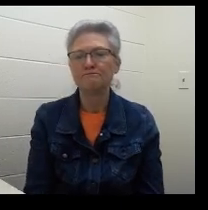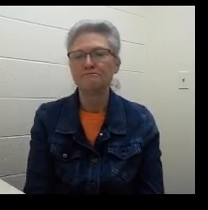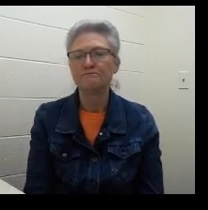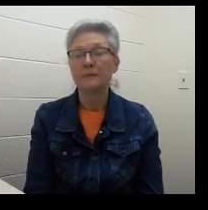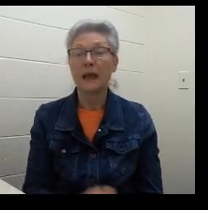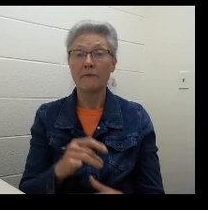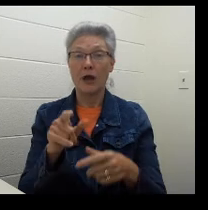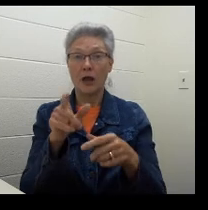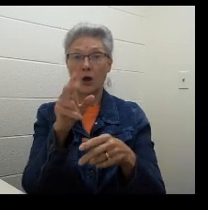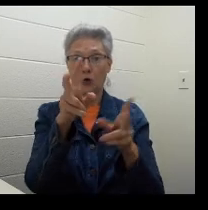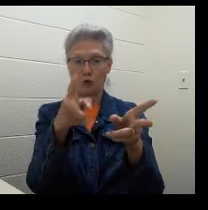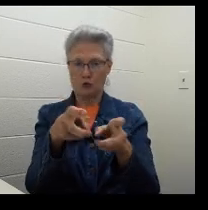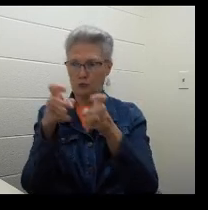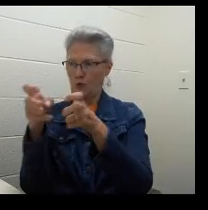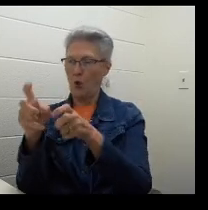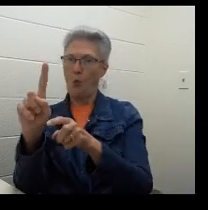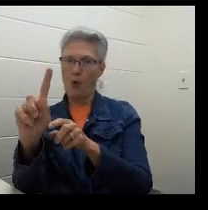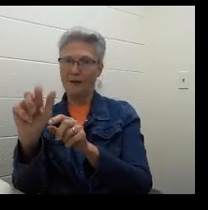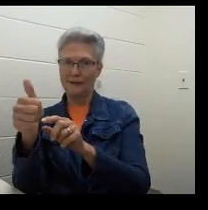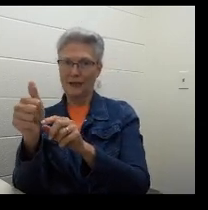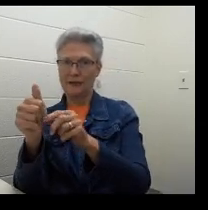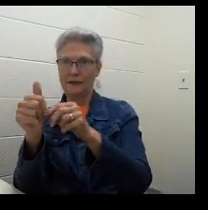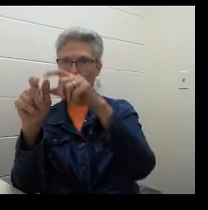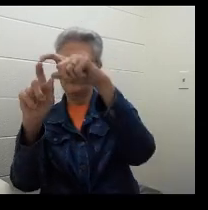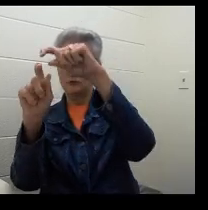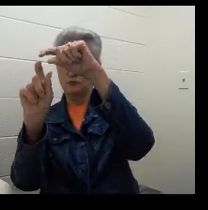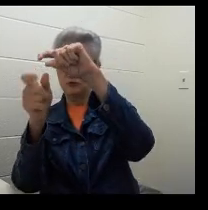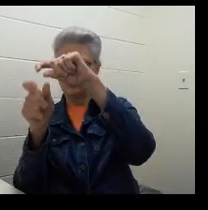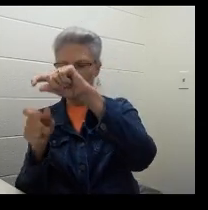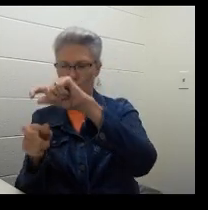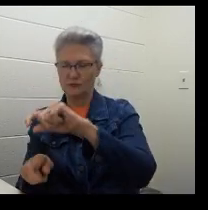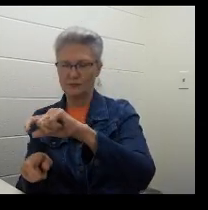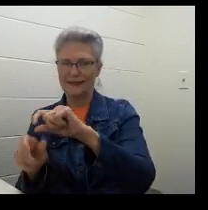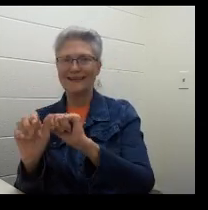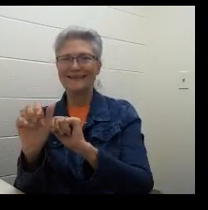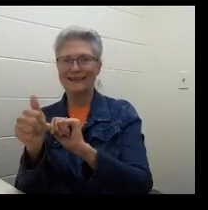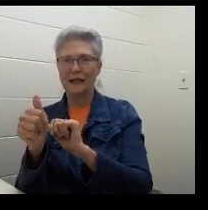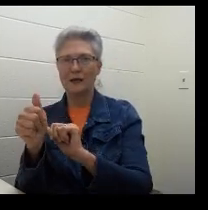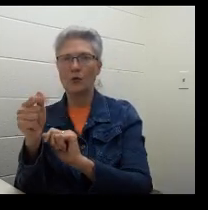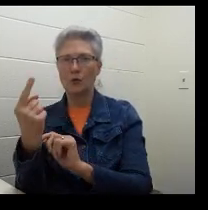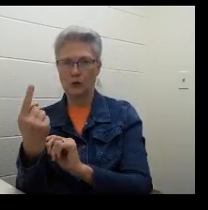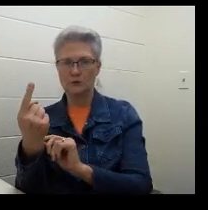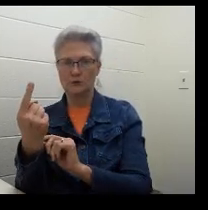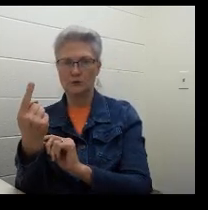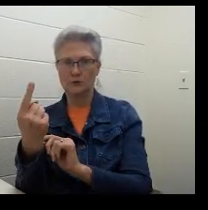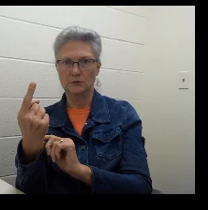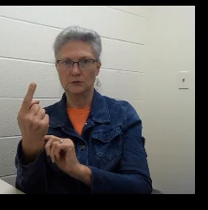If I regroup 110 into ones, I'm going to get 10 extra ones.